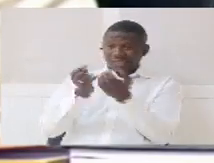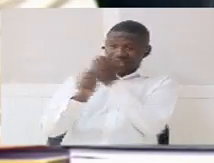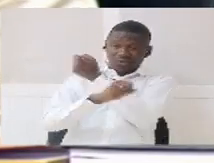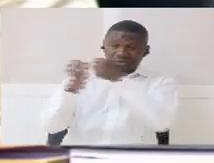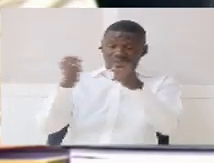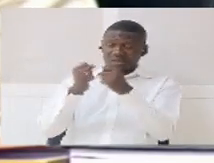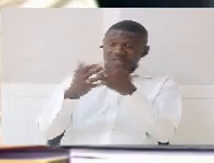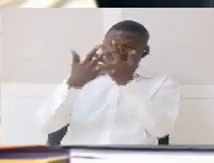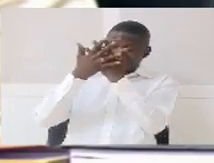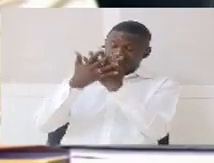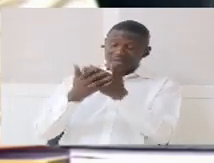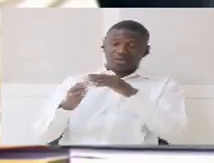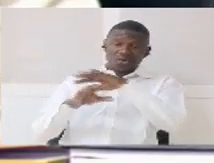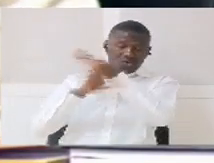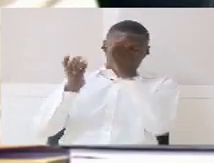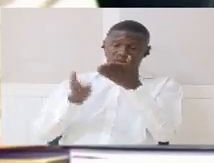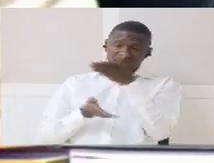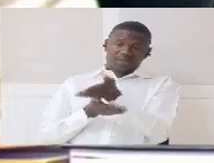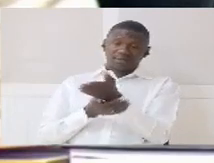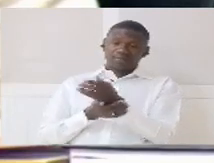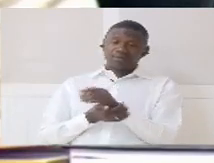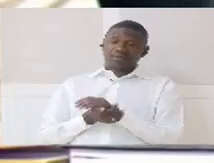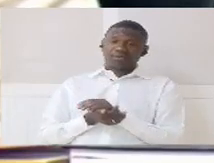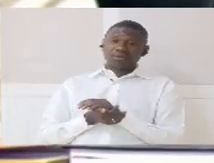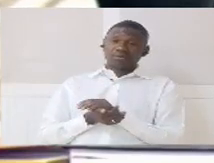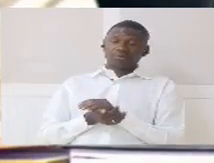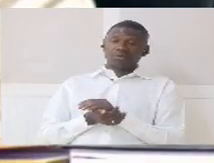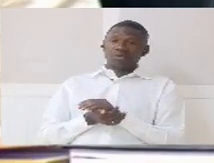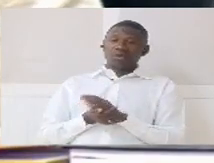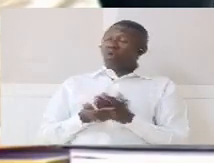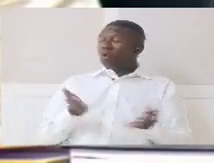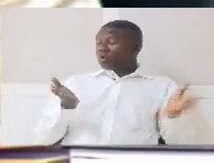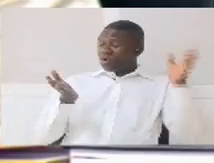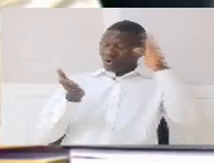La Carola. The prison's general condition. Obey improved from